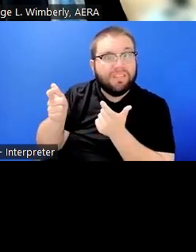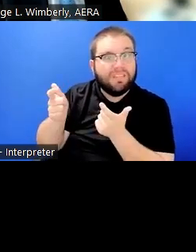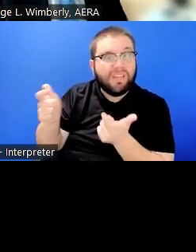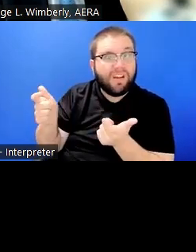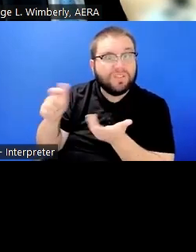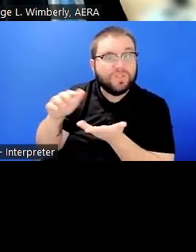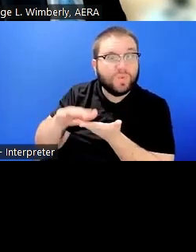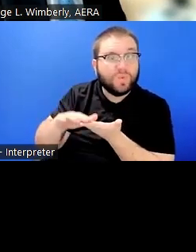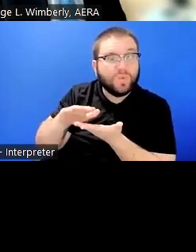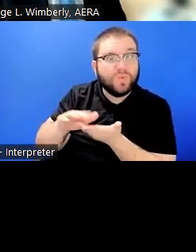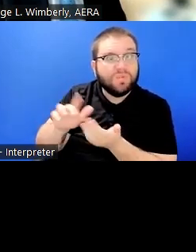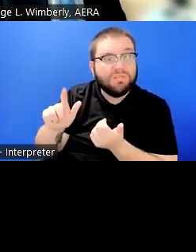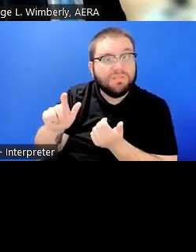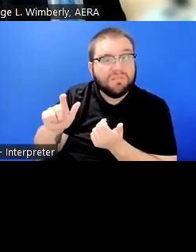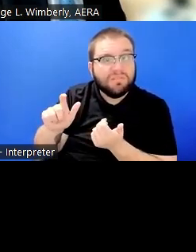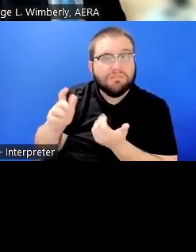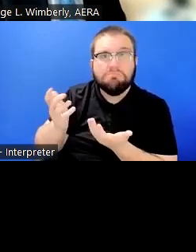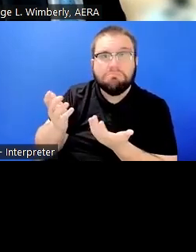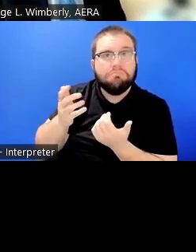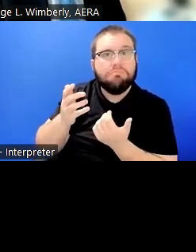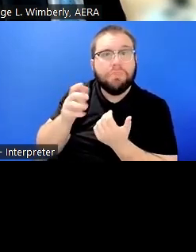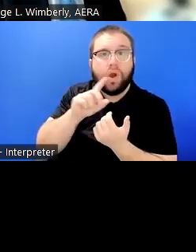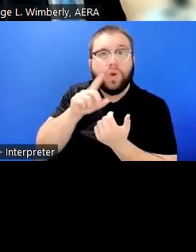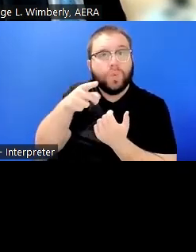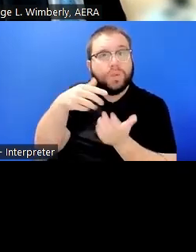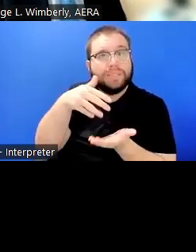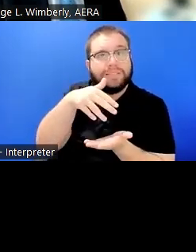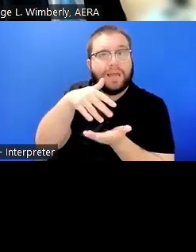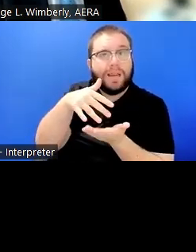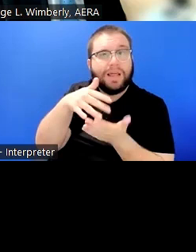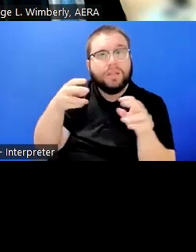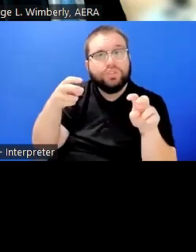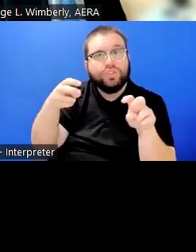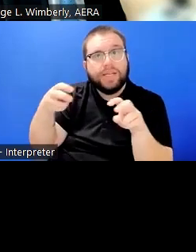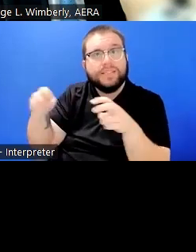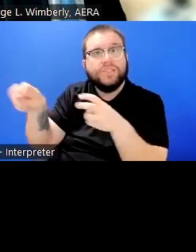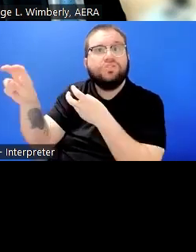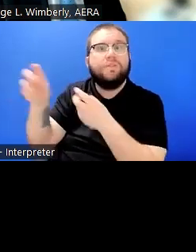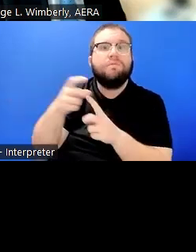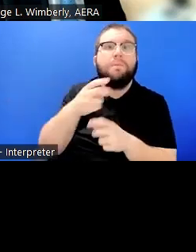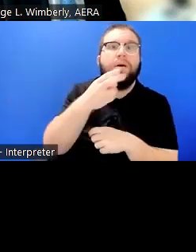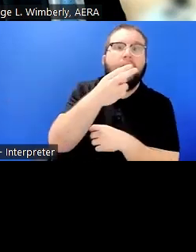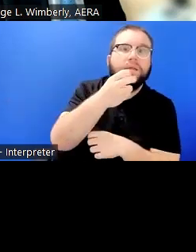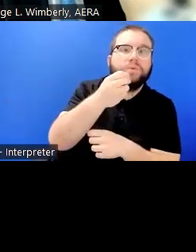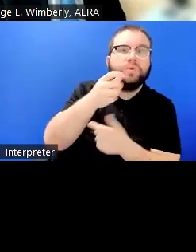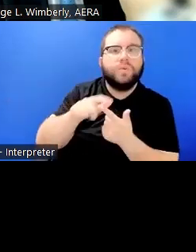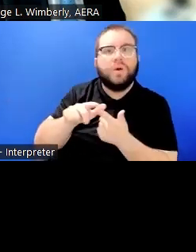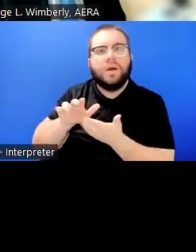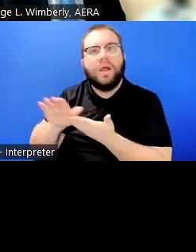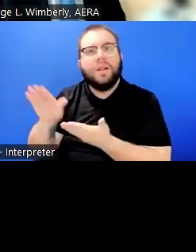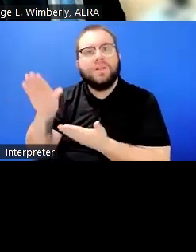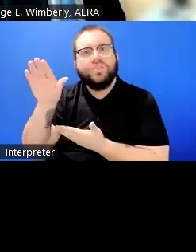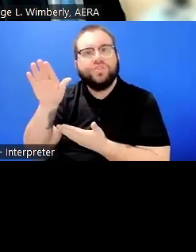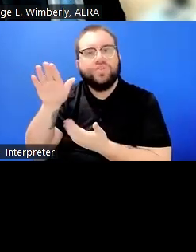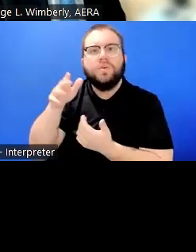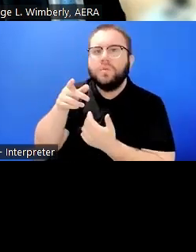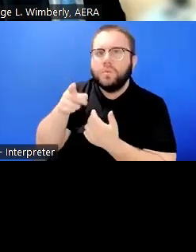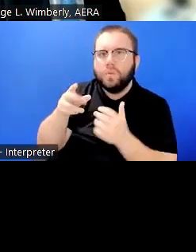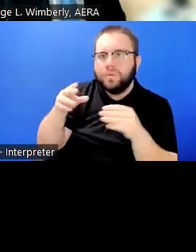say, transitions from high school to college, and you're focusing on 11th graders in the school, and you're going to do